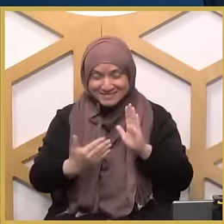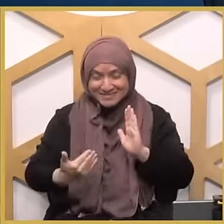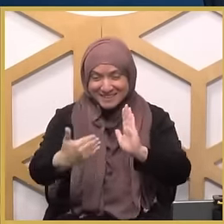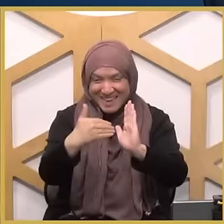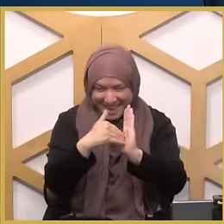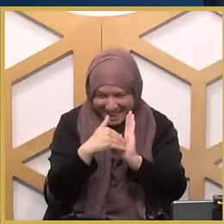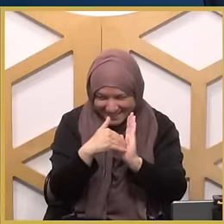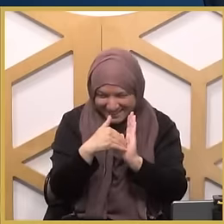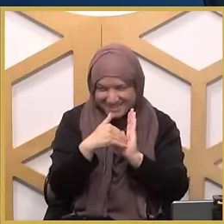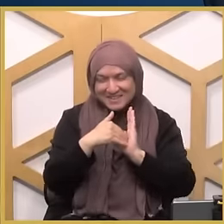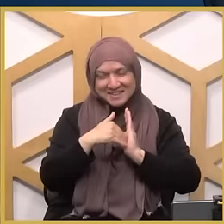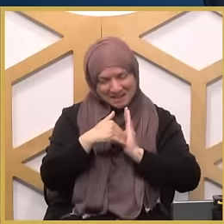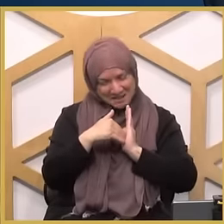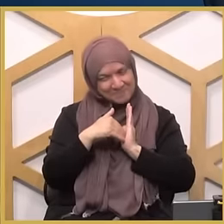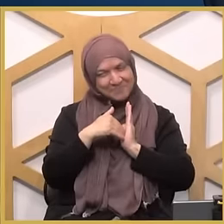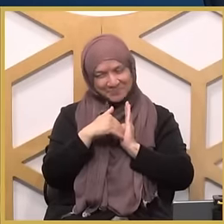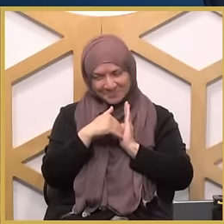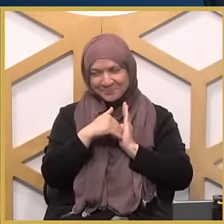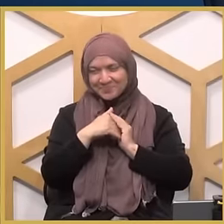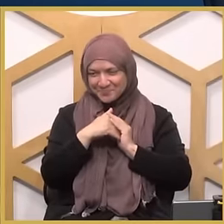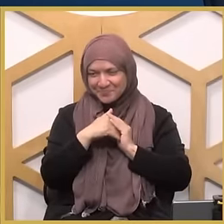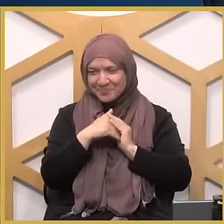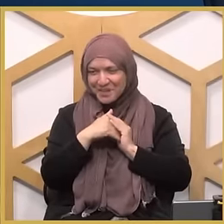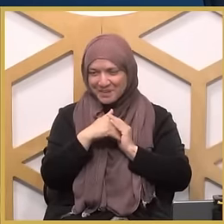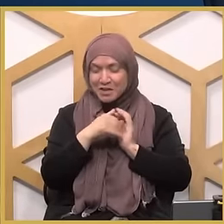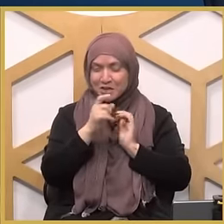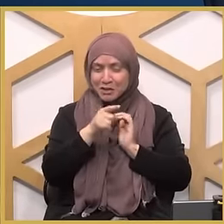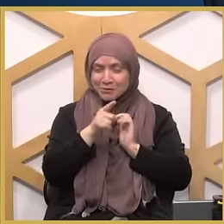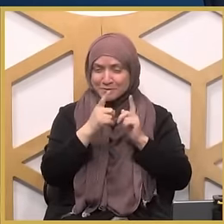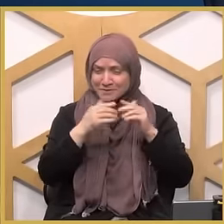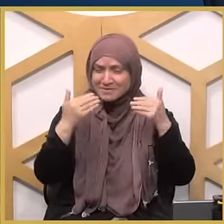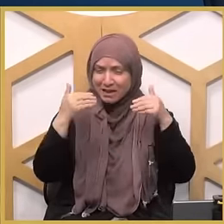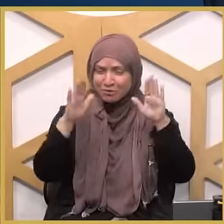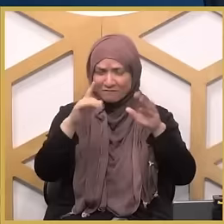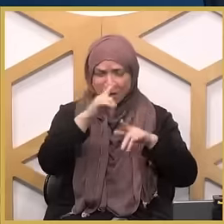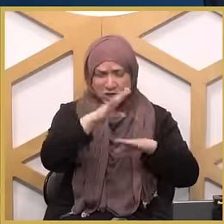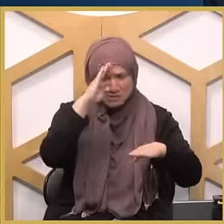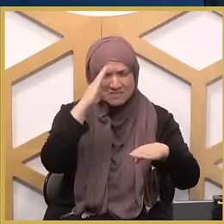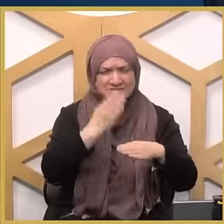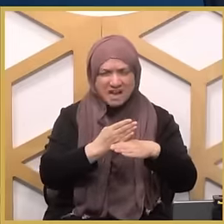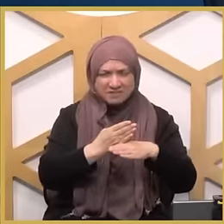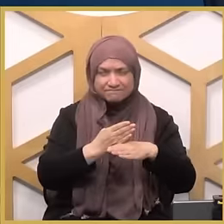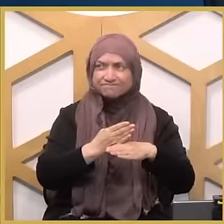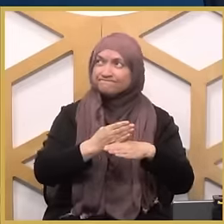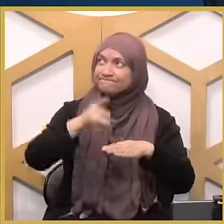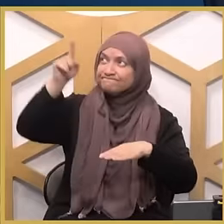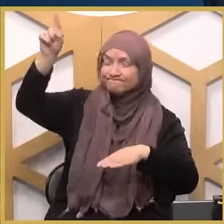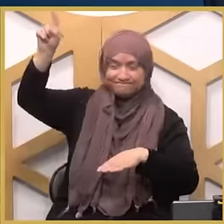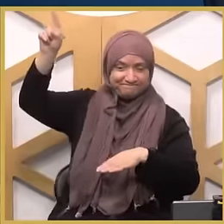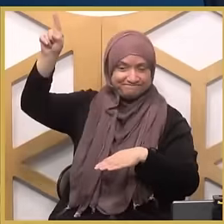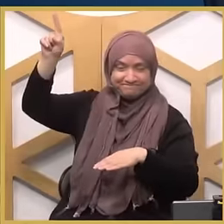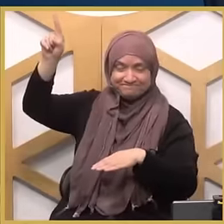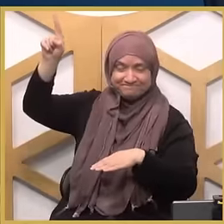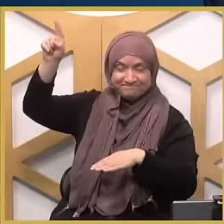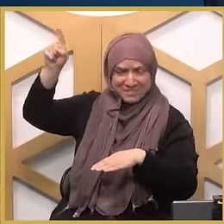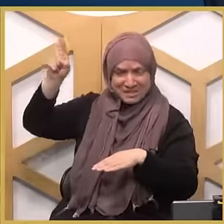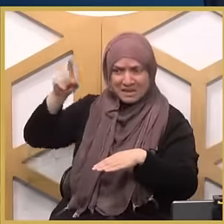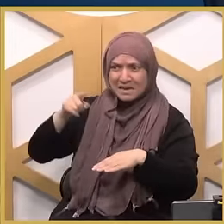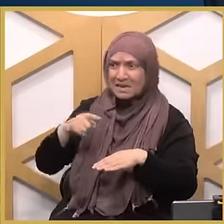Sheikh? That is all based on truly submission to the will of Allah subhanahu wa ta'ala. The father, the mother, the